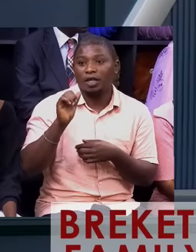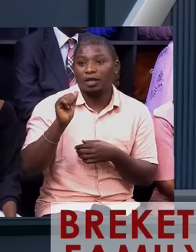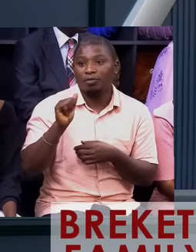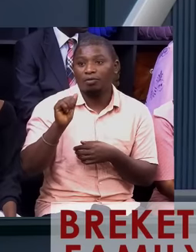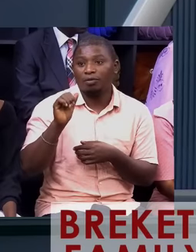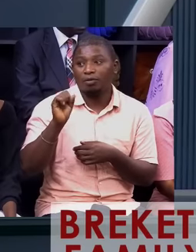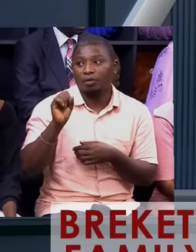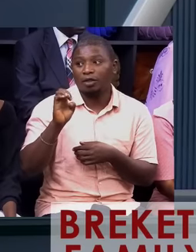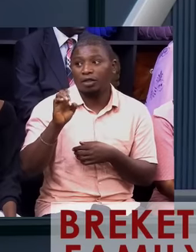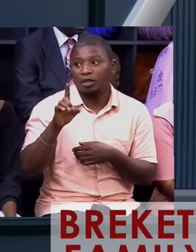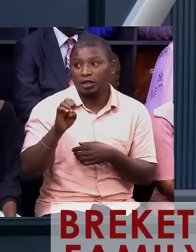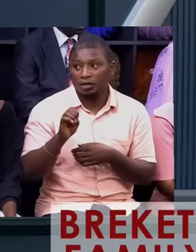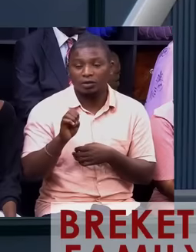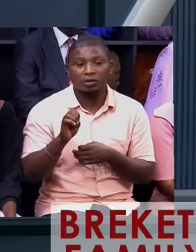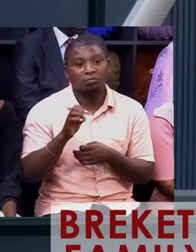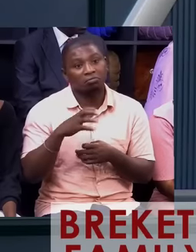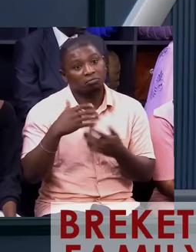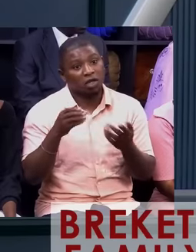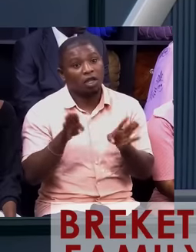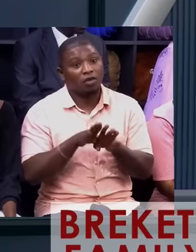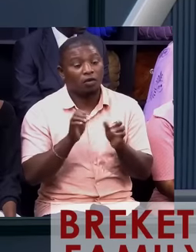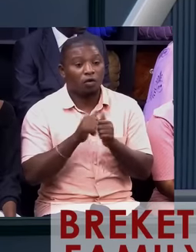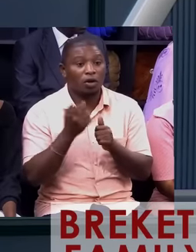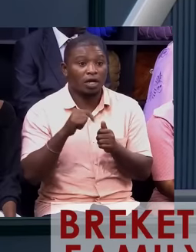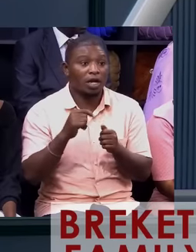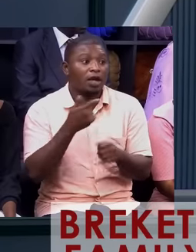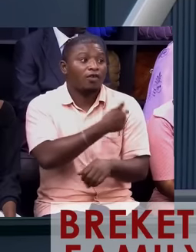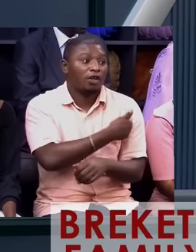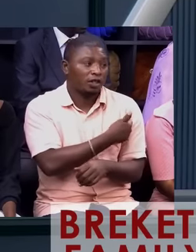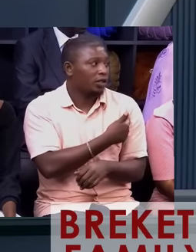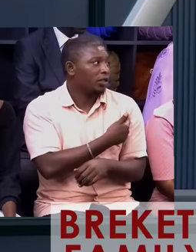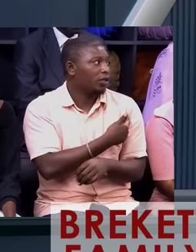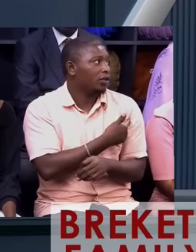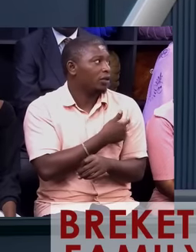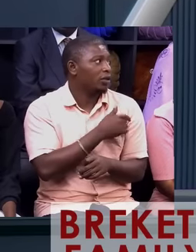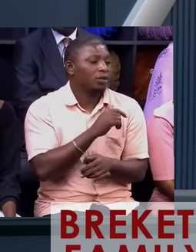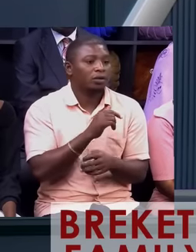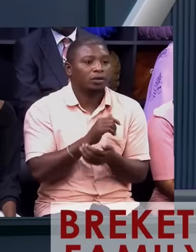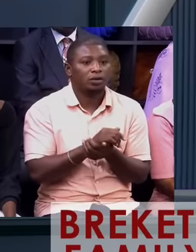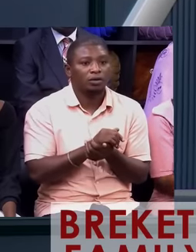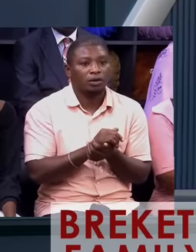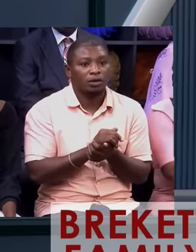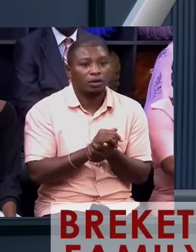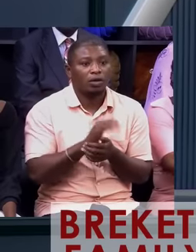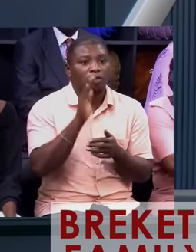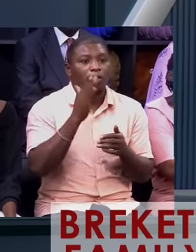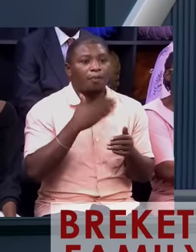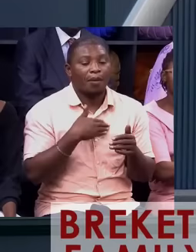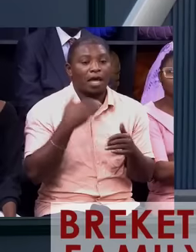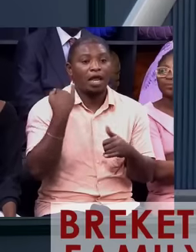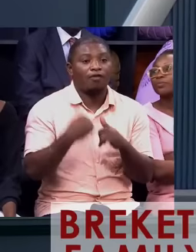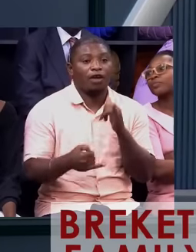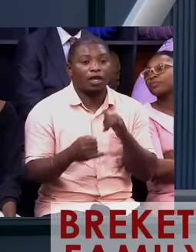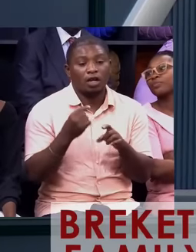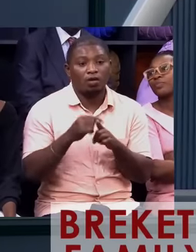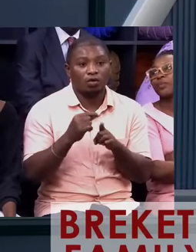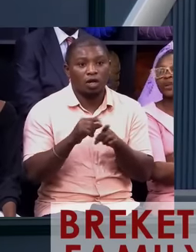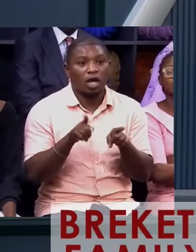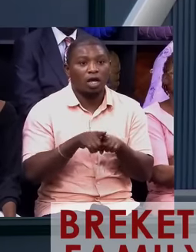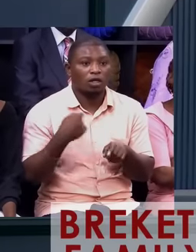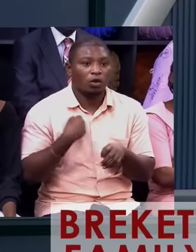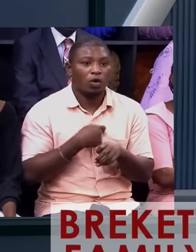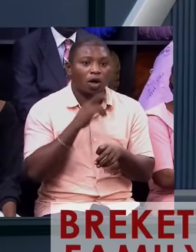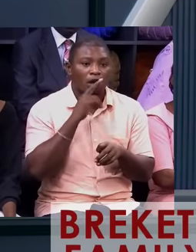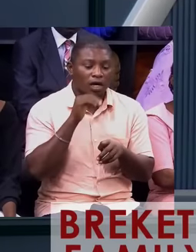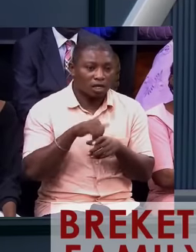the vaccine okay so your pting words my parting word honor president as we are in